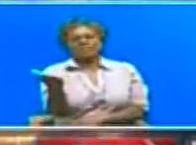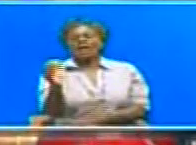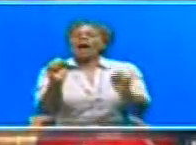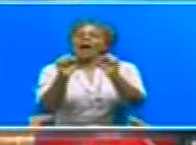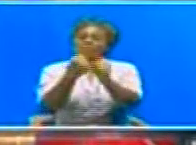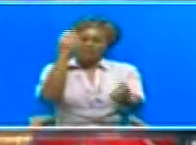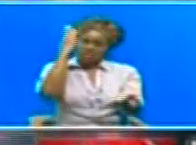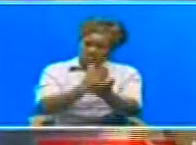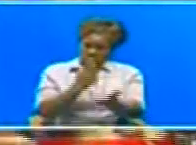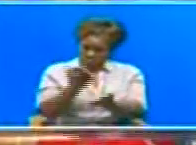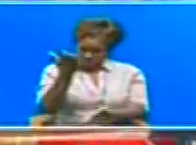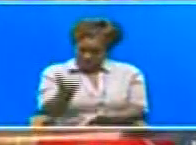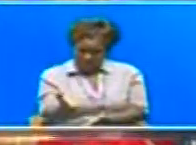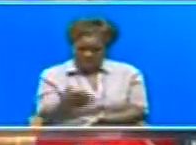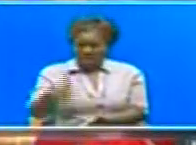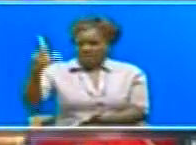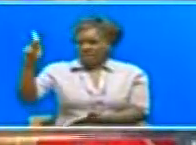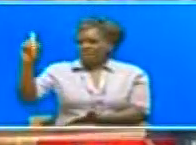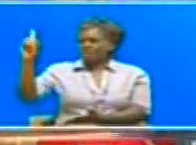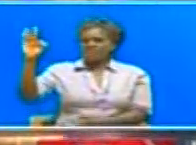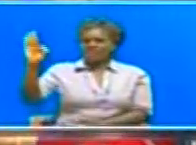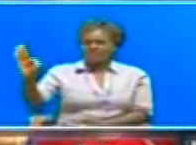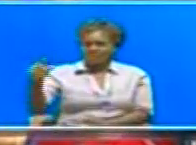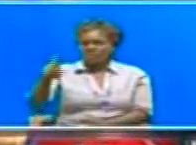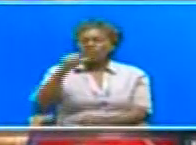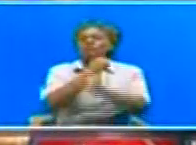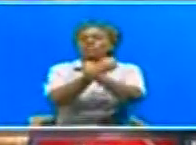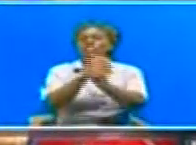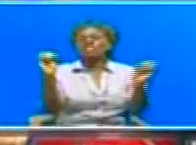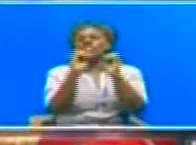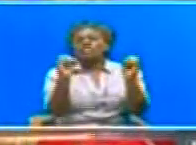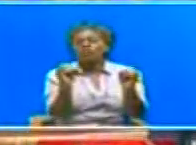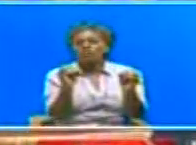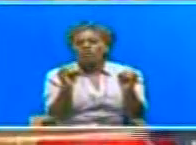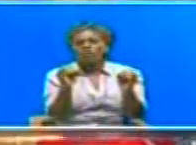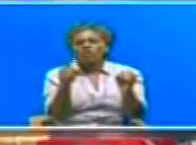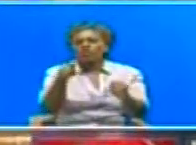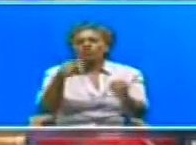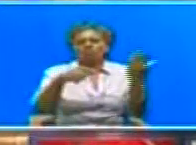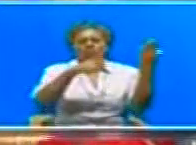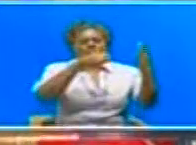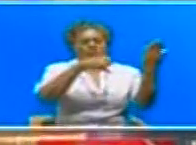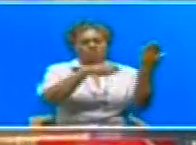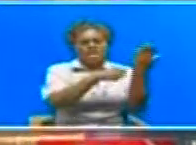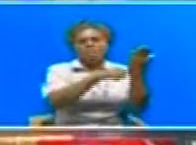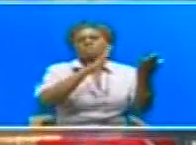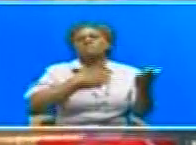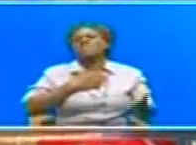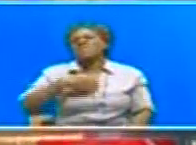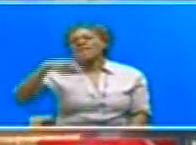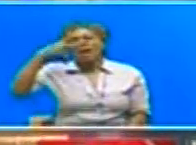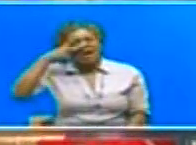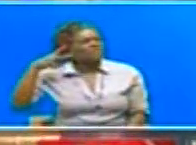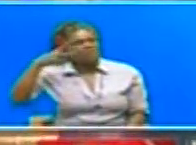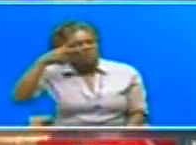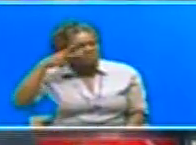is happening. KDF are looting. They are not protecting our people. And then you call me an Al-Shabaab. I'm not